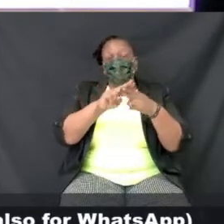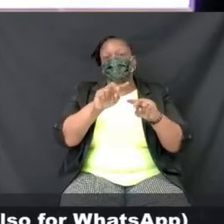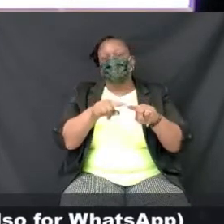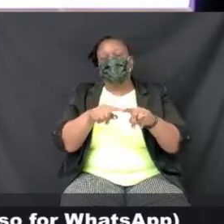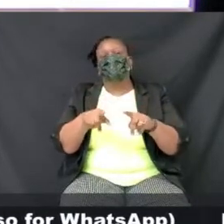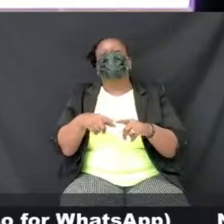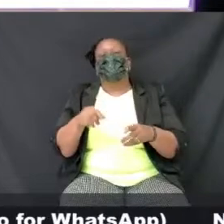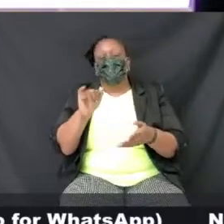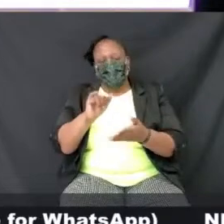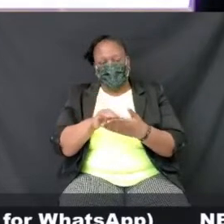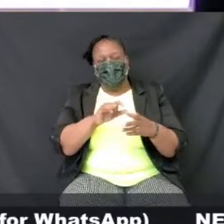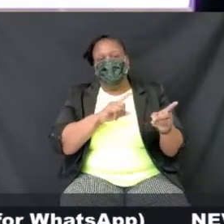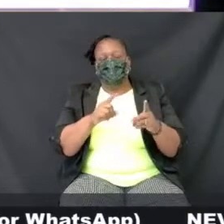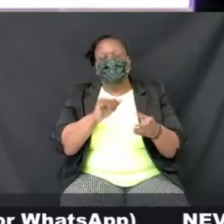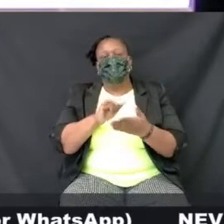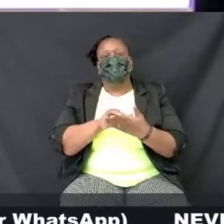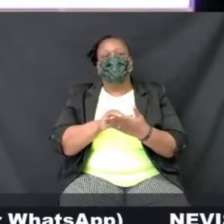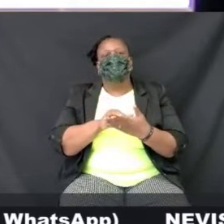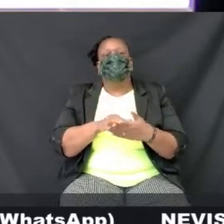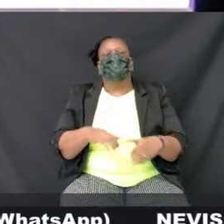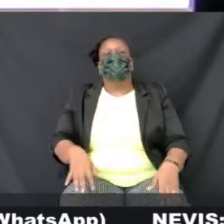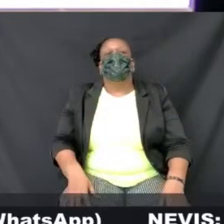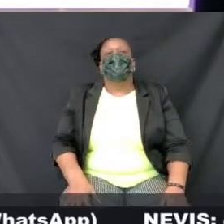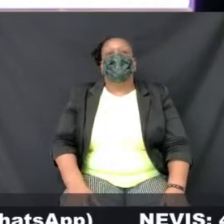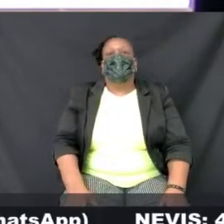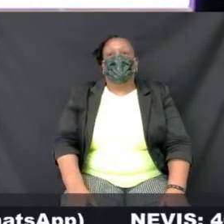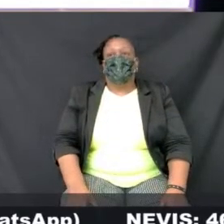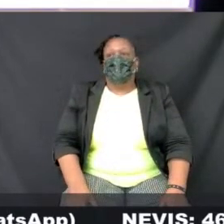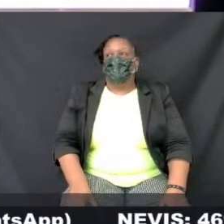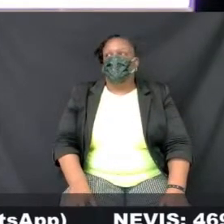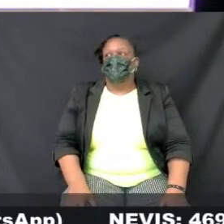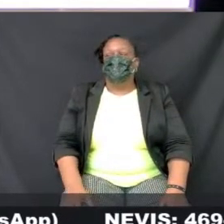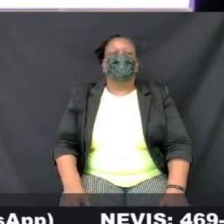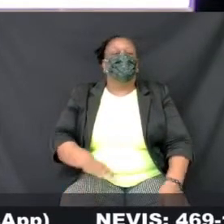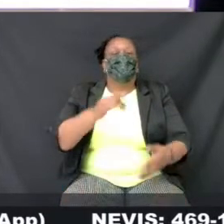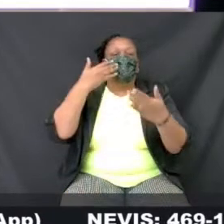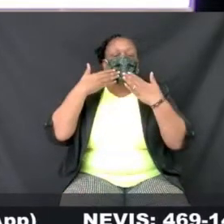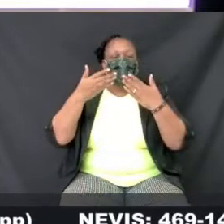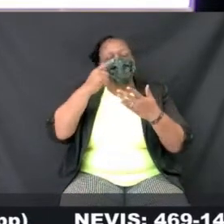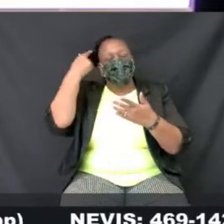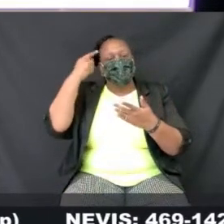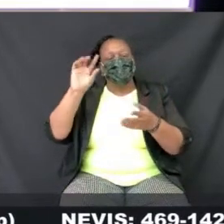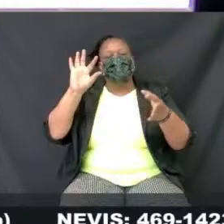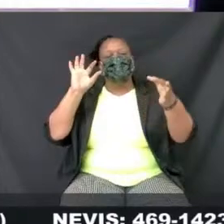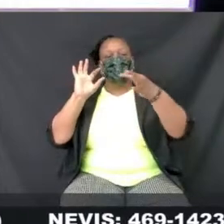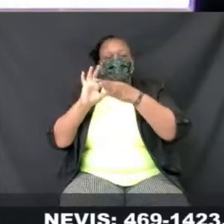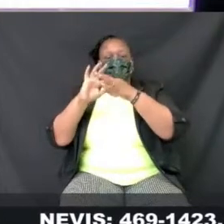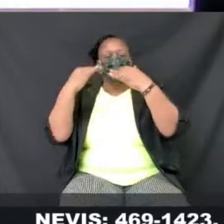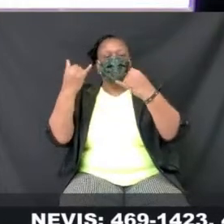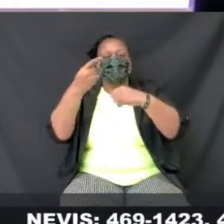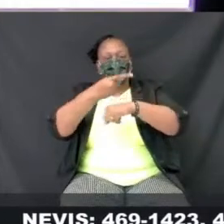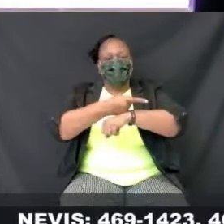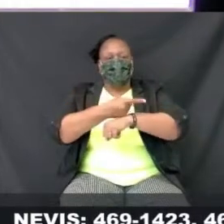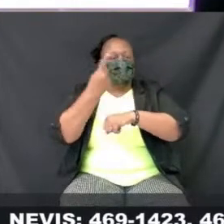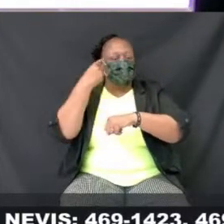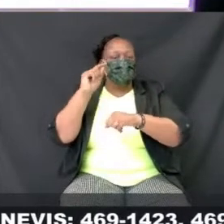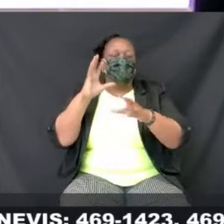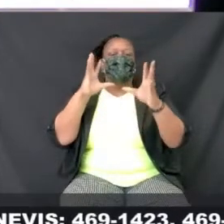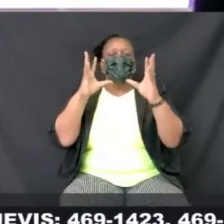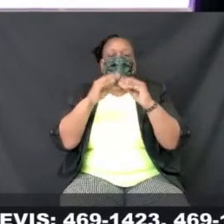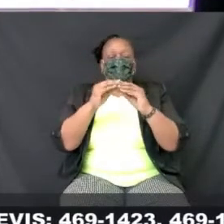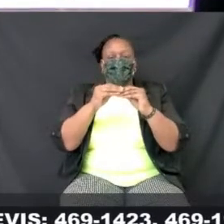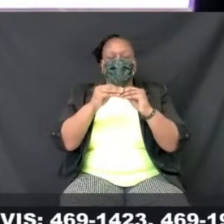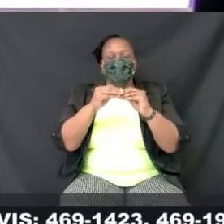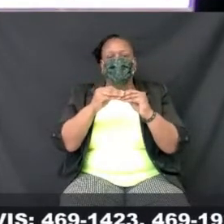that. And we thank her very much. Thank you to all of you for joining us today for our briefing as we continue to